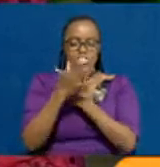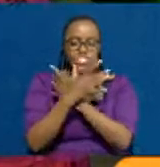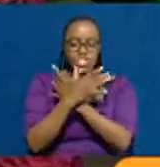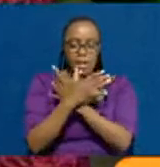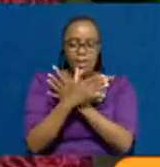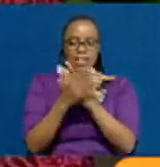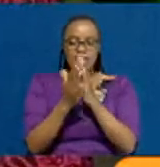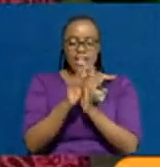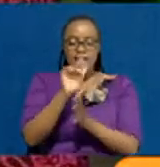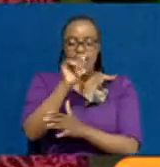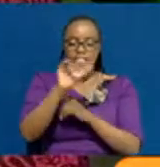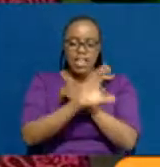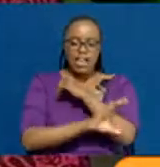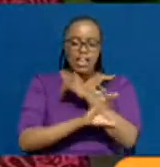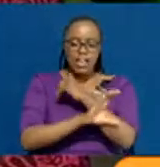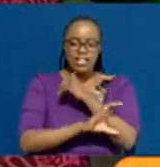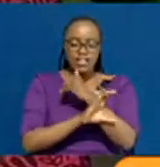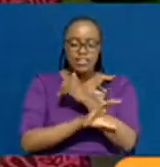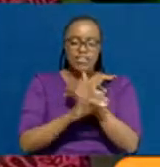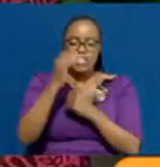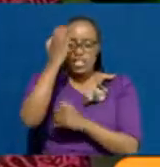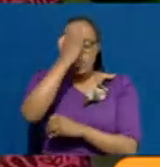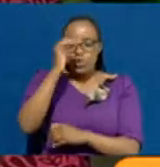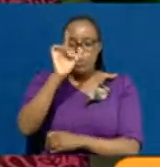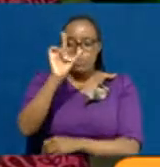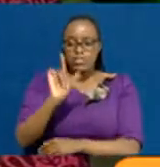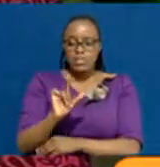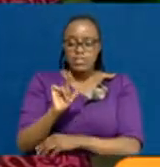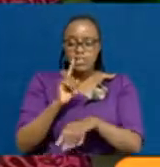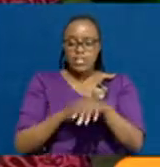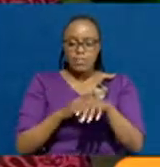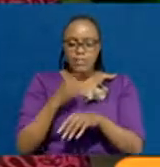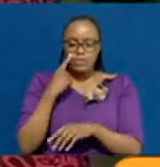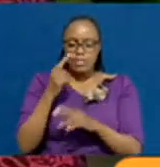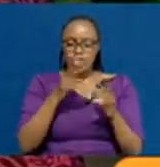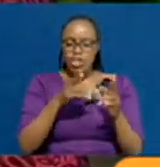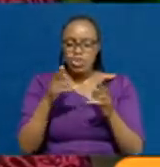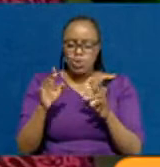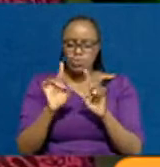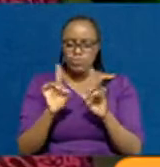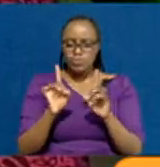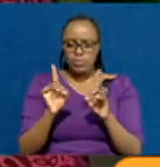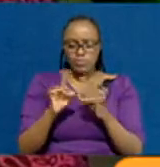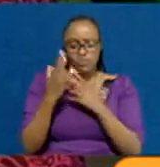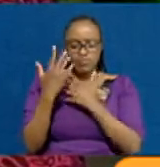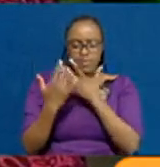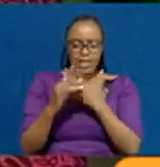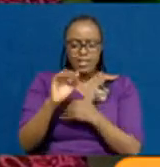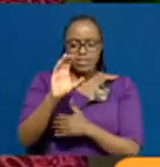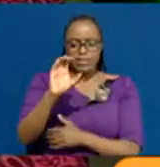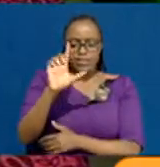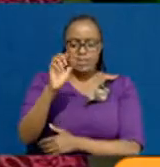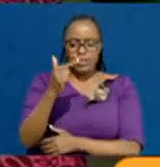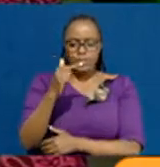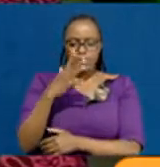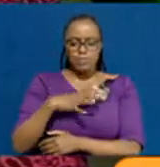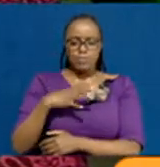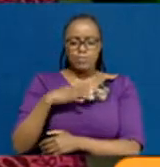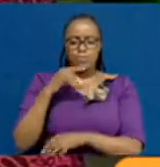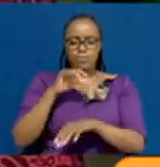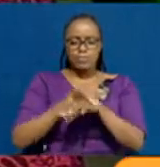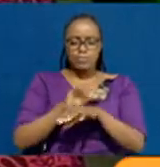and other countries in the European region, where they noted abnormal blood clots in people who had received